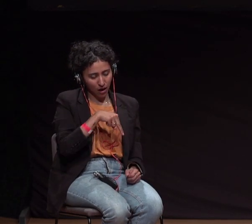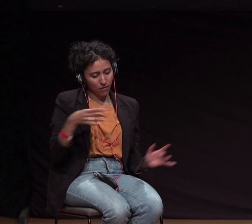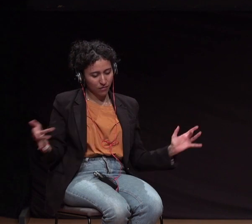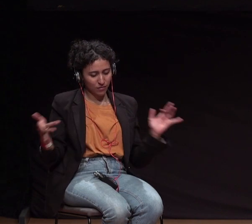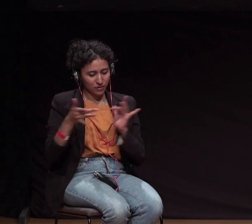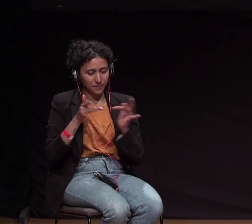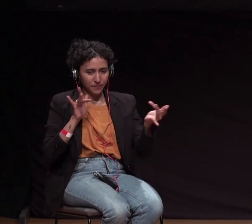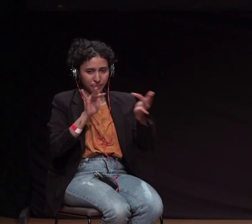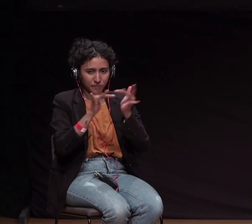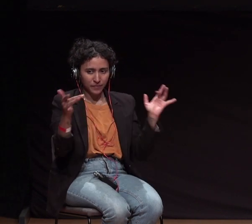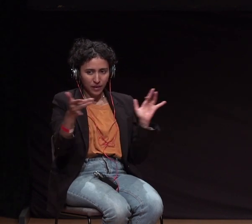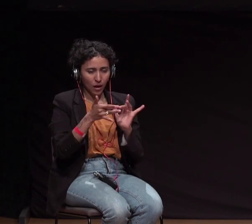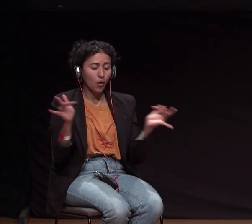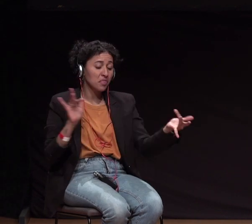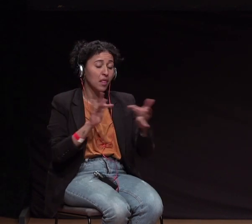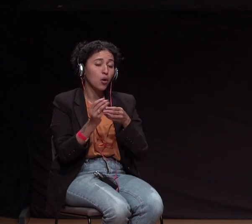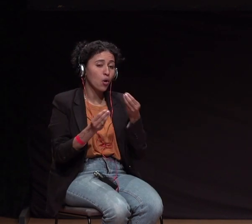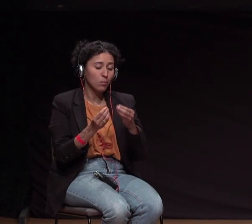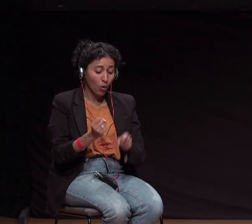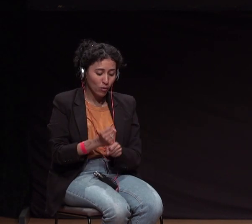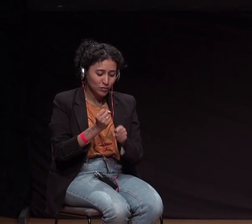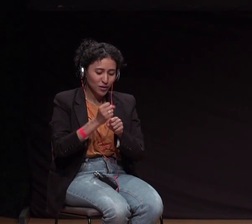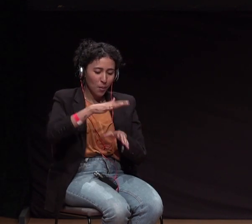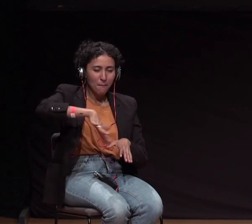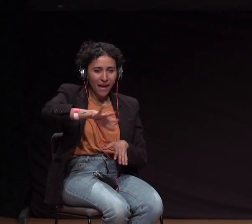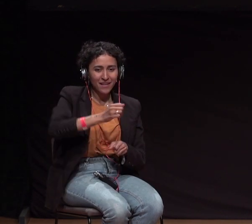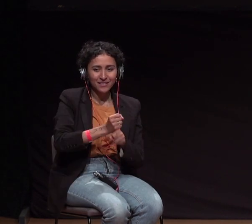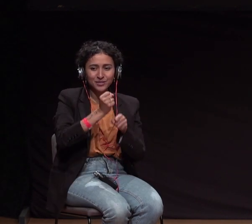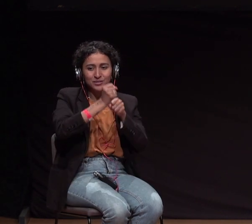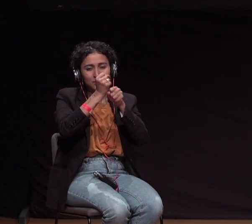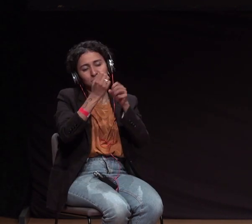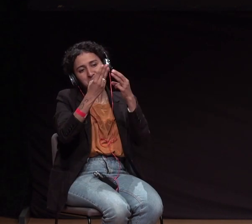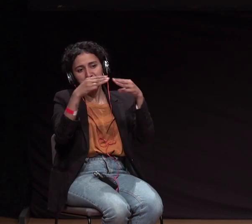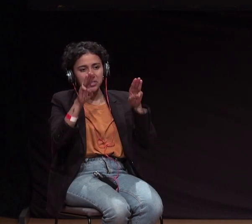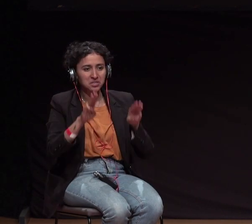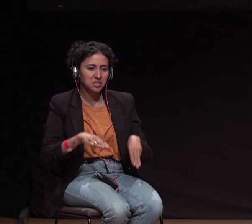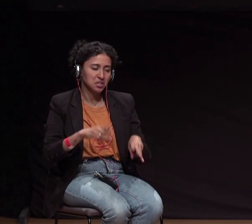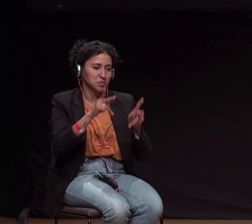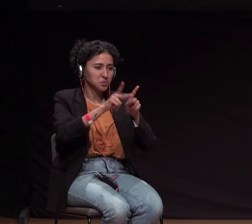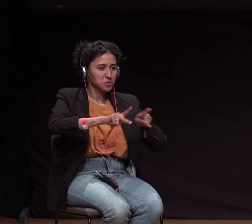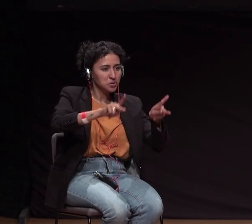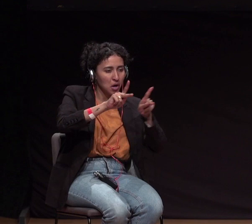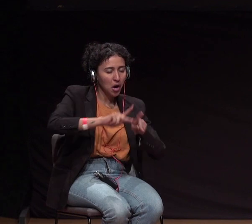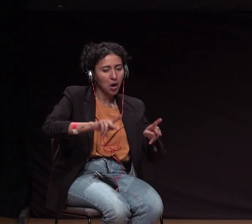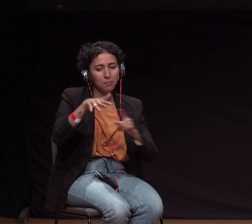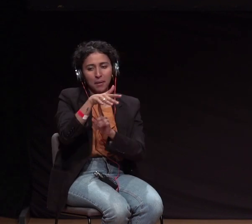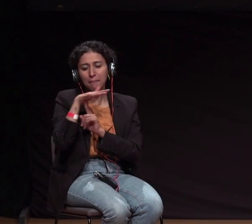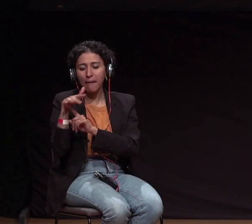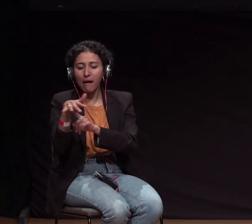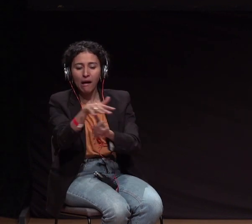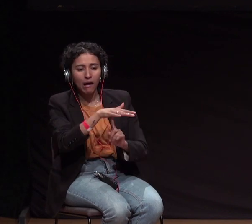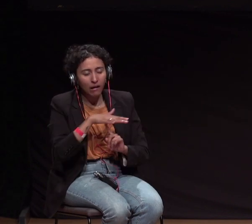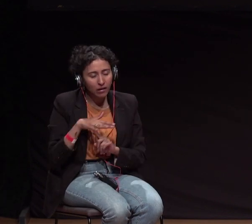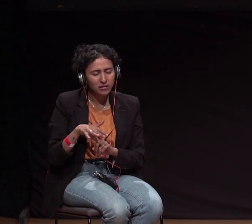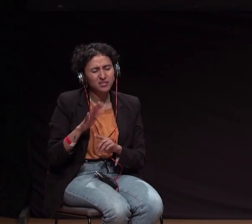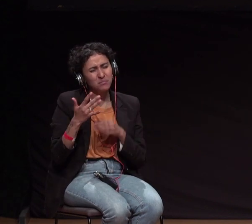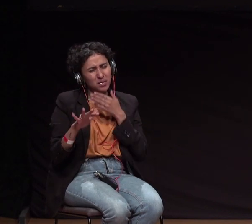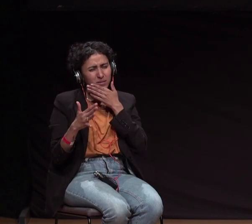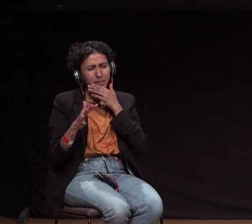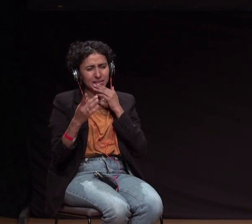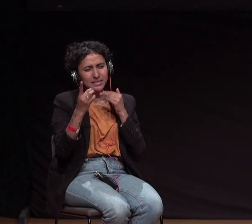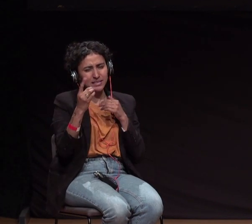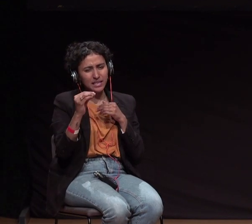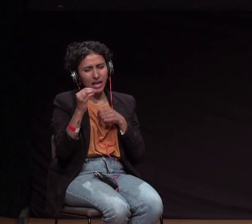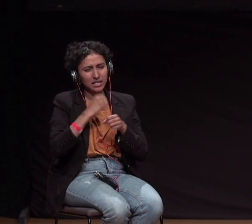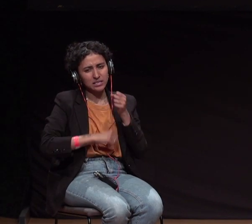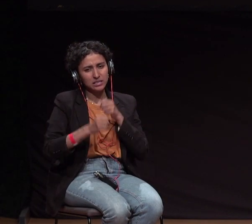things, green spaces, all of those things. So this actually started decades ago, a rezoning process. The Whitney knew about